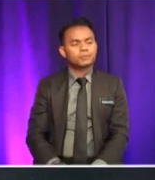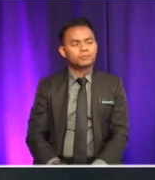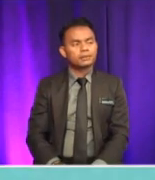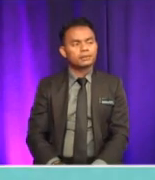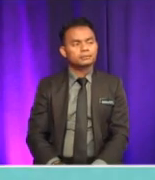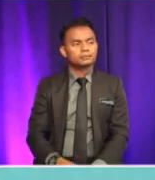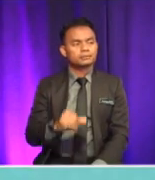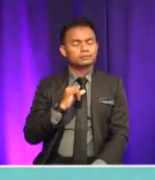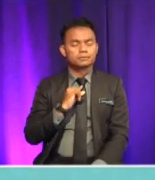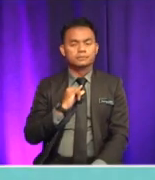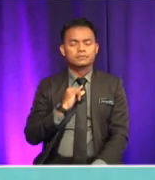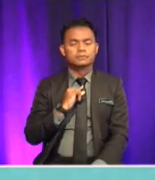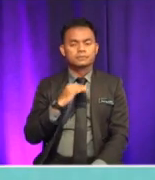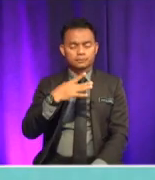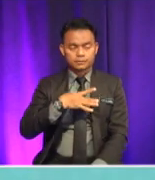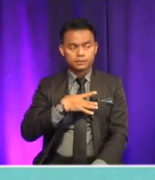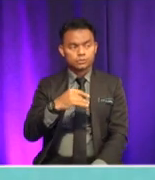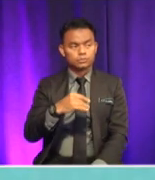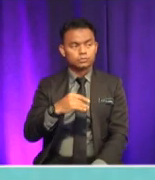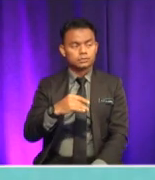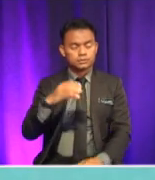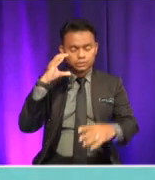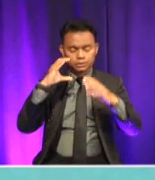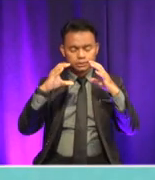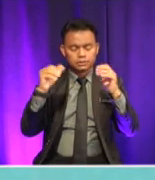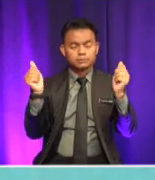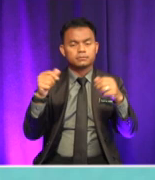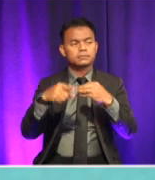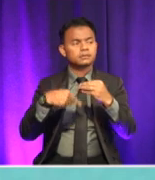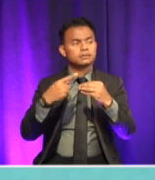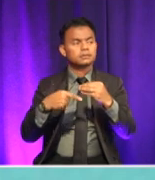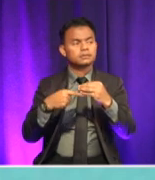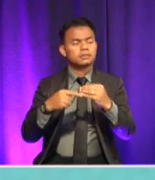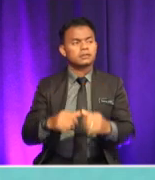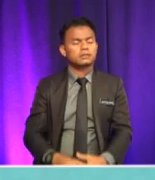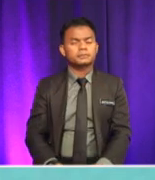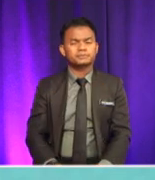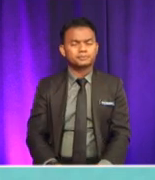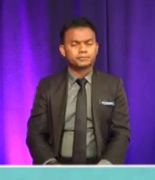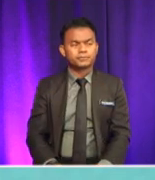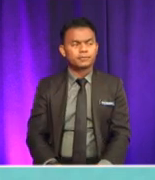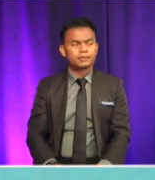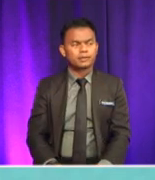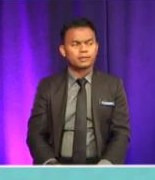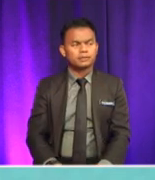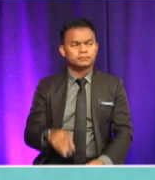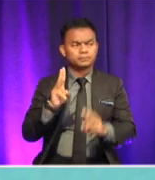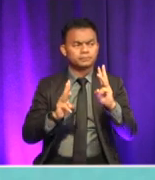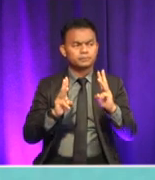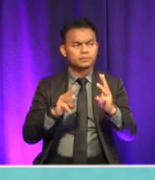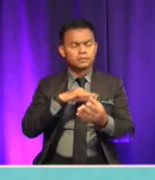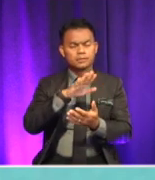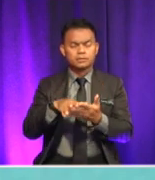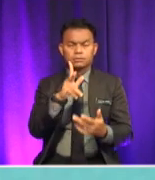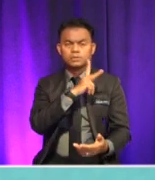I would like to talk about Lani's characteristic. Okay. She's a never give up person. Right. Even though the old chief